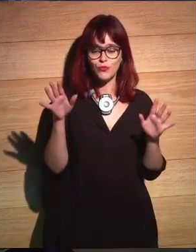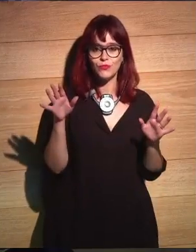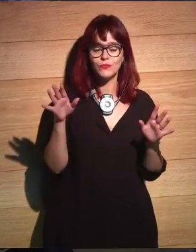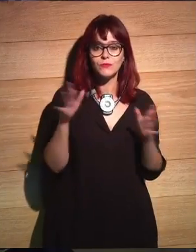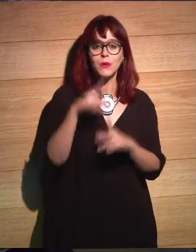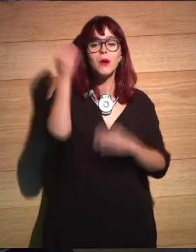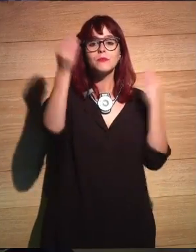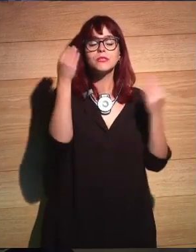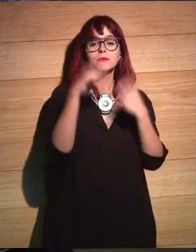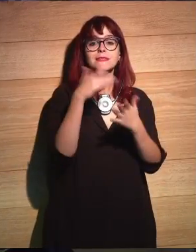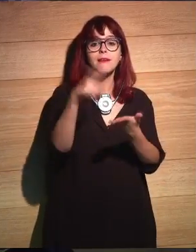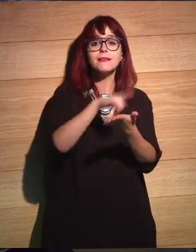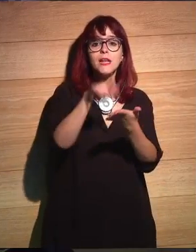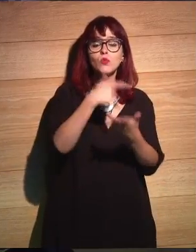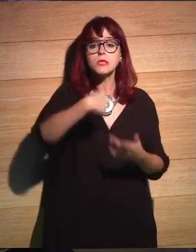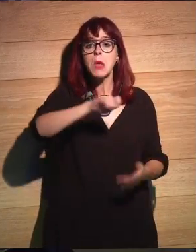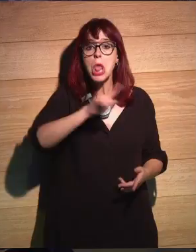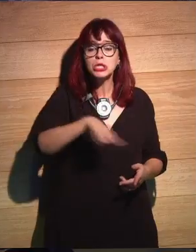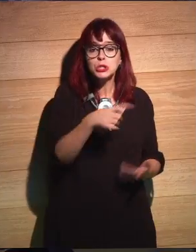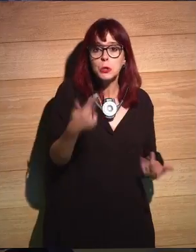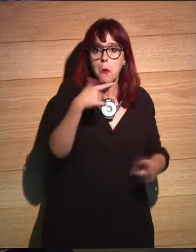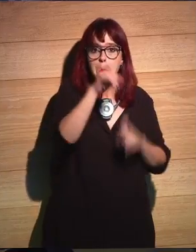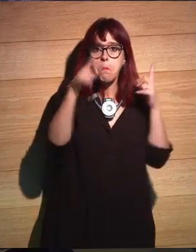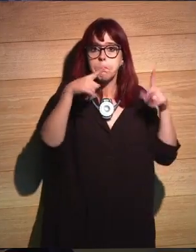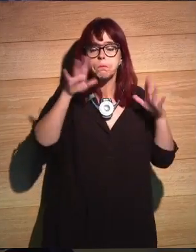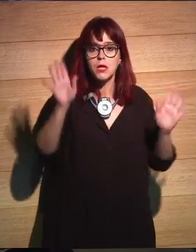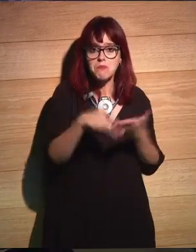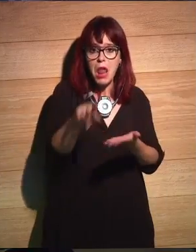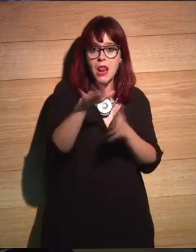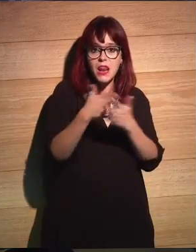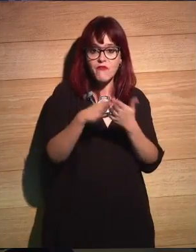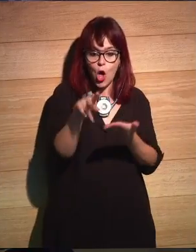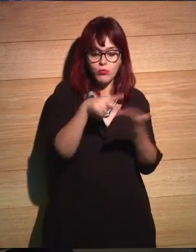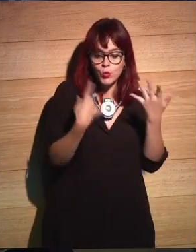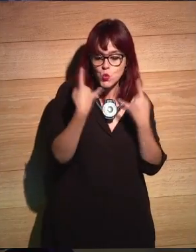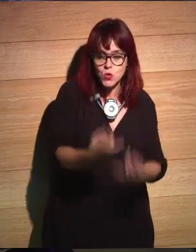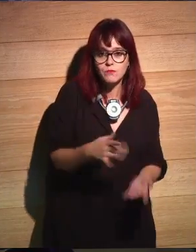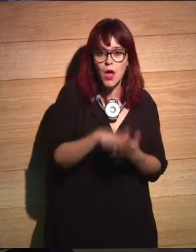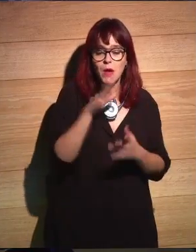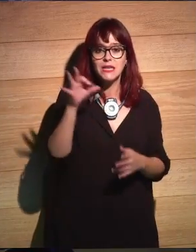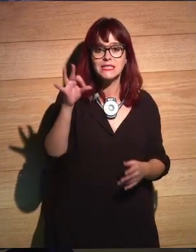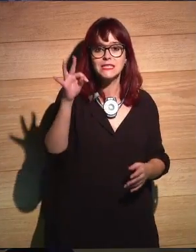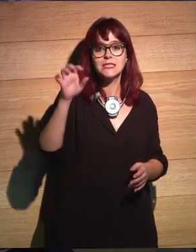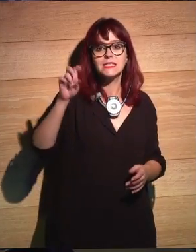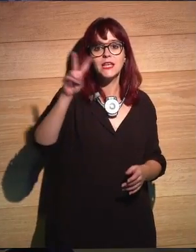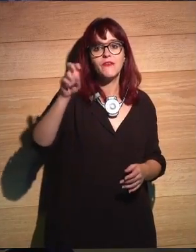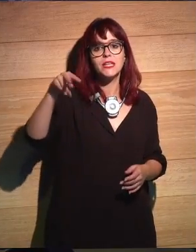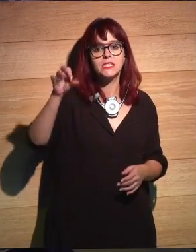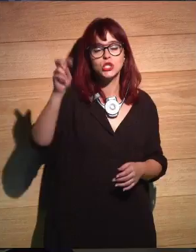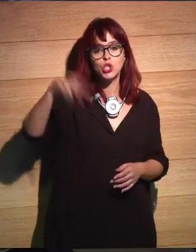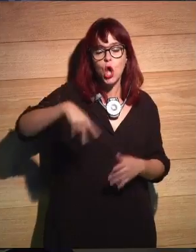Just a simple example, when we're children, we didn't think if literature was Spanish or from any other